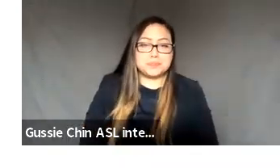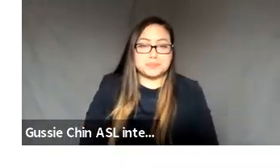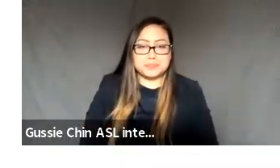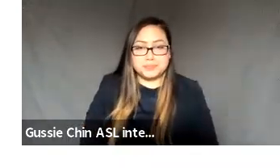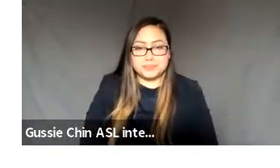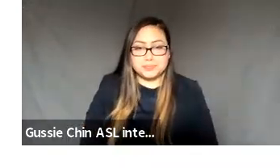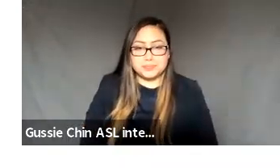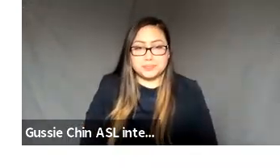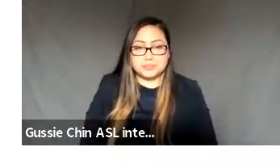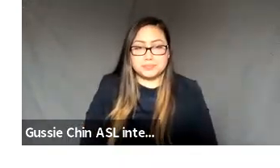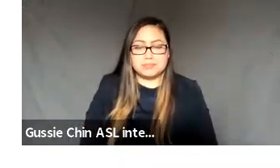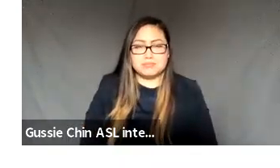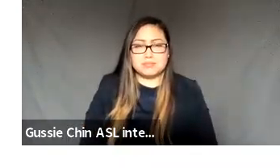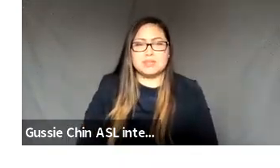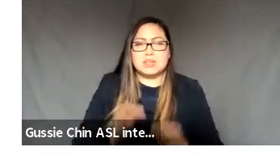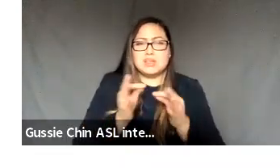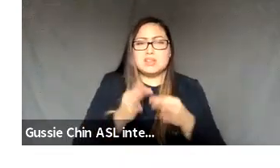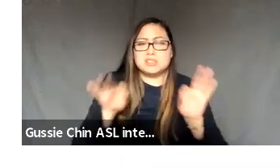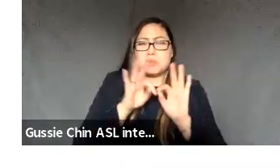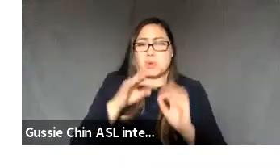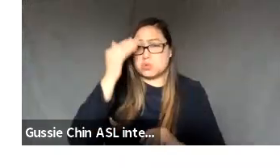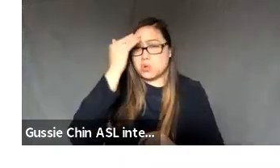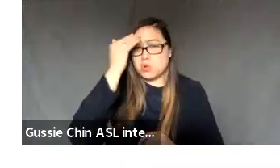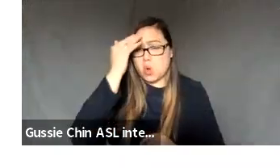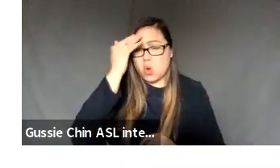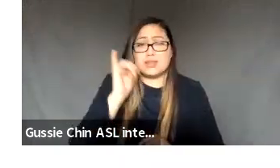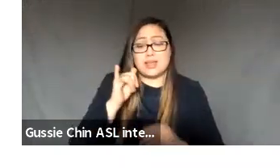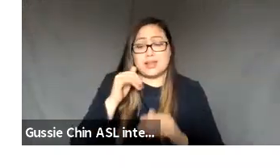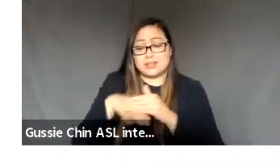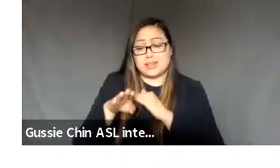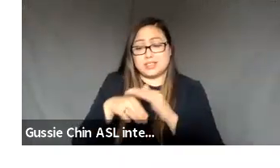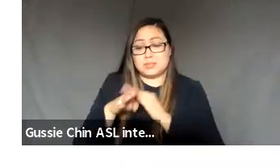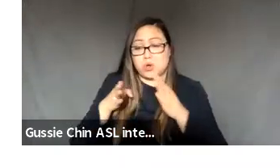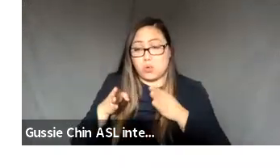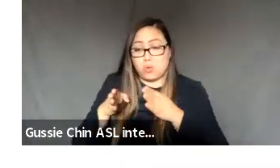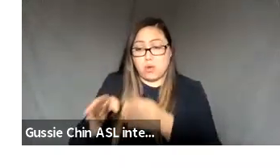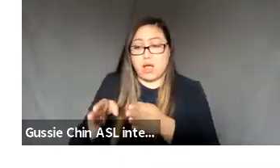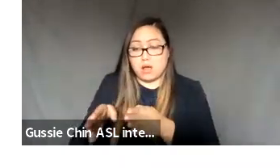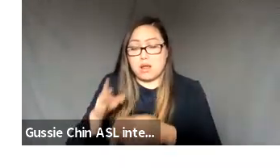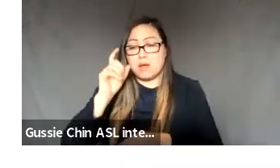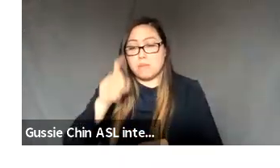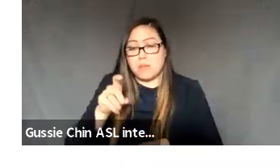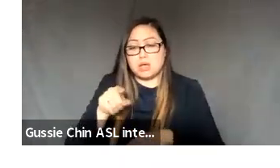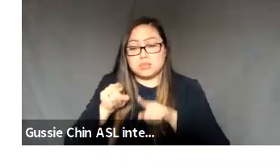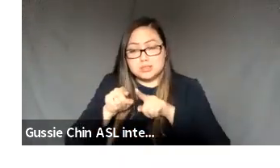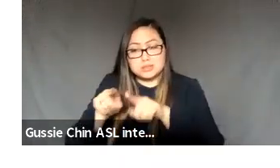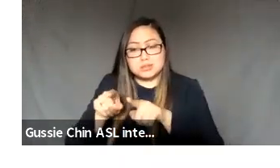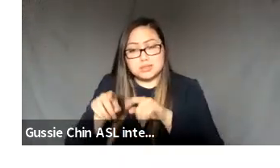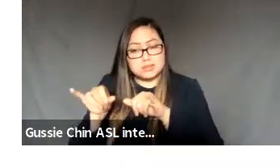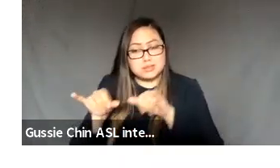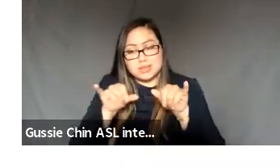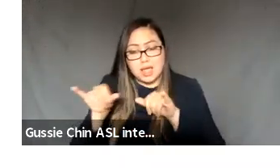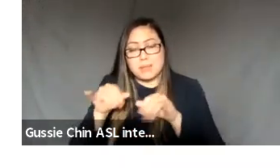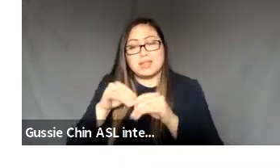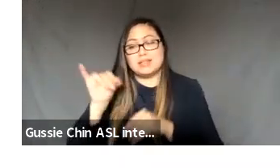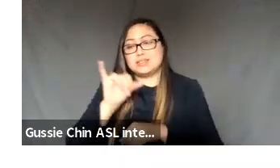Now, what's important to note is that the accessible route must coincide or be in the same area